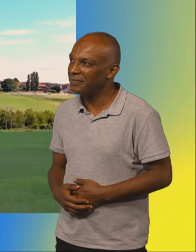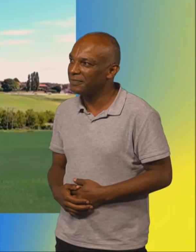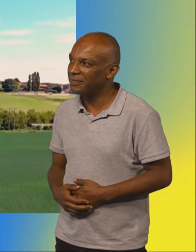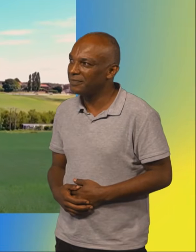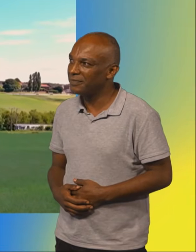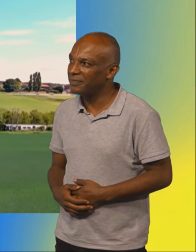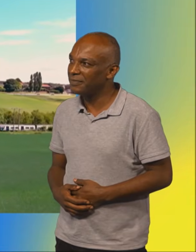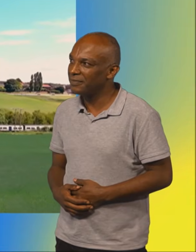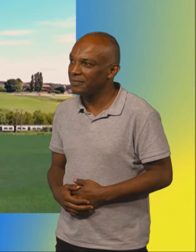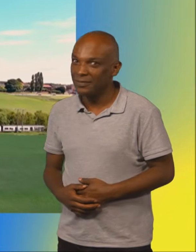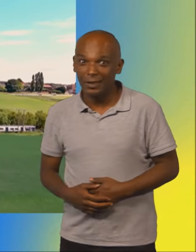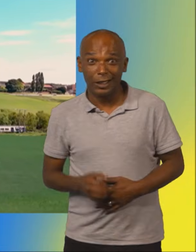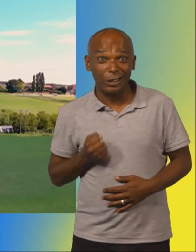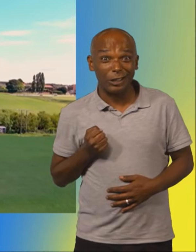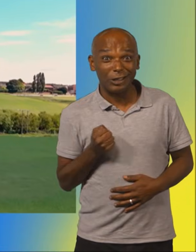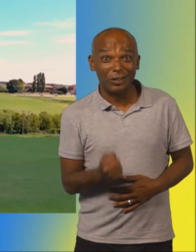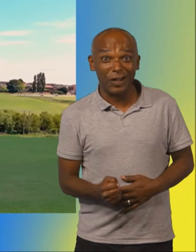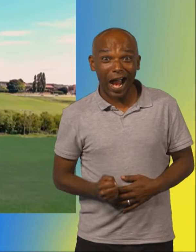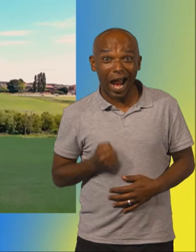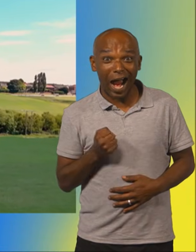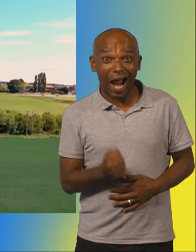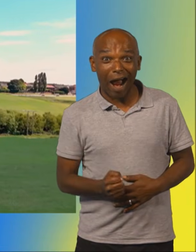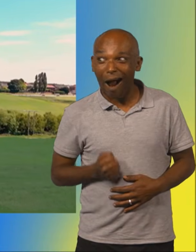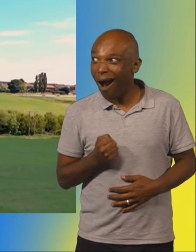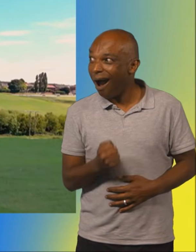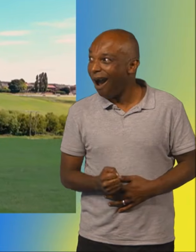A train!